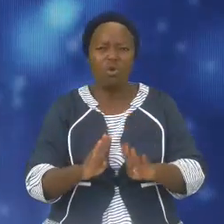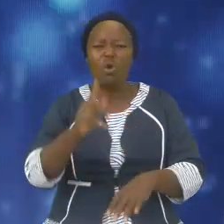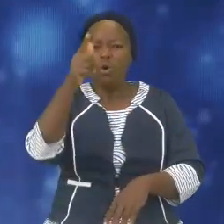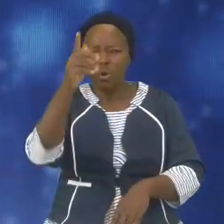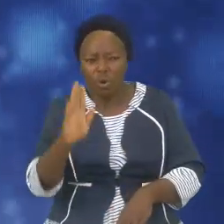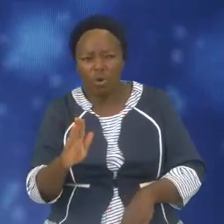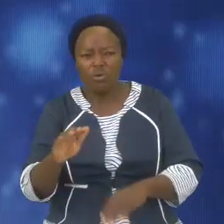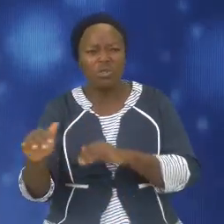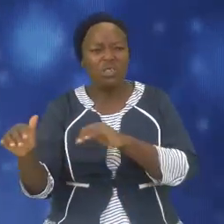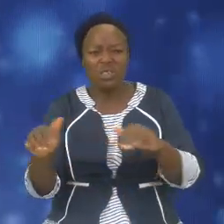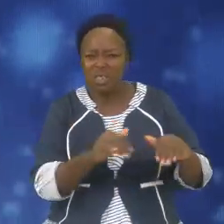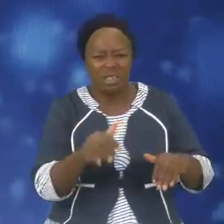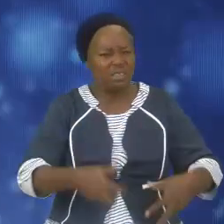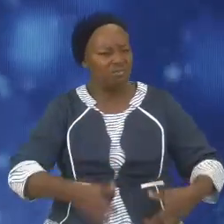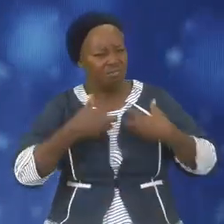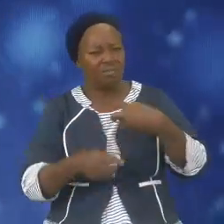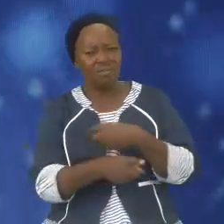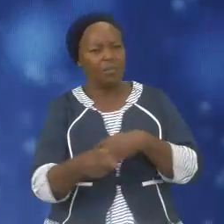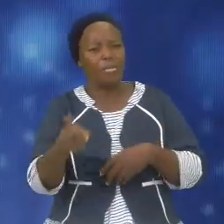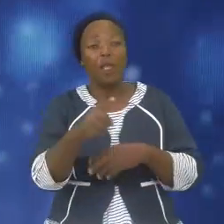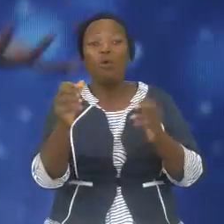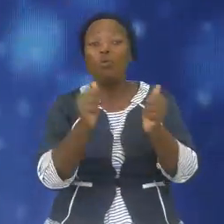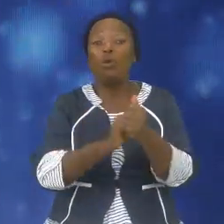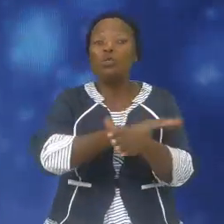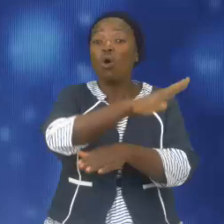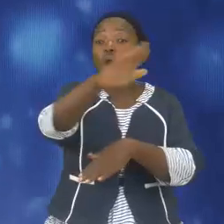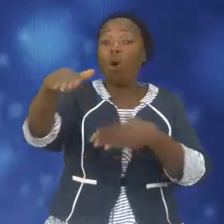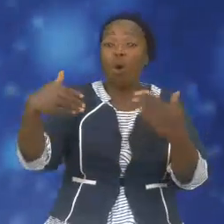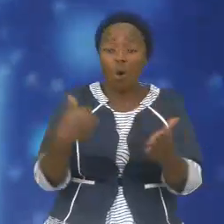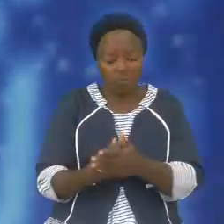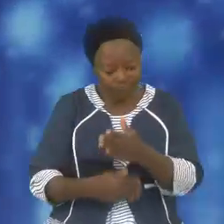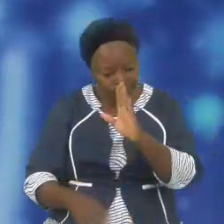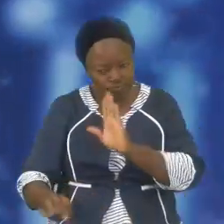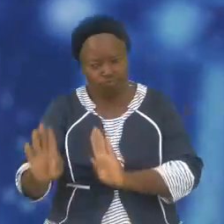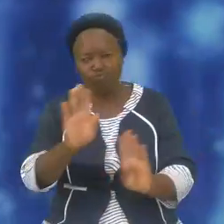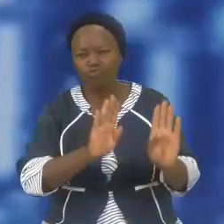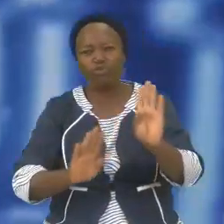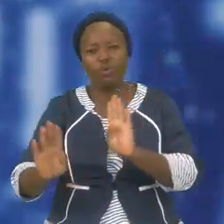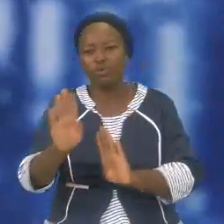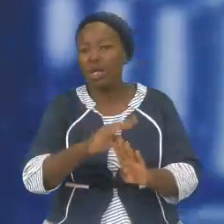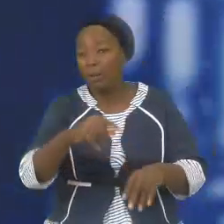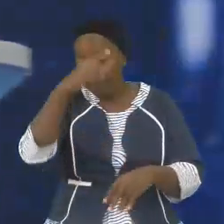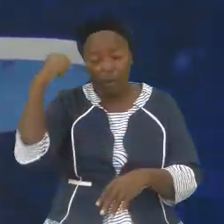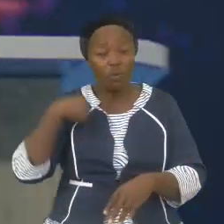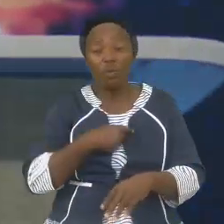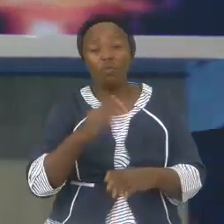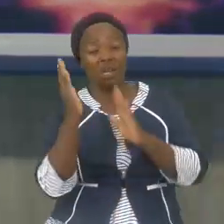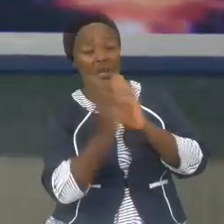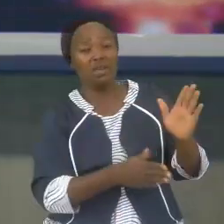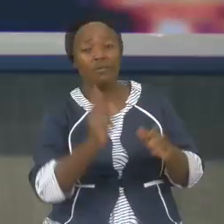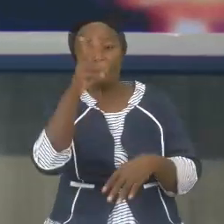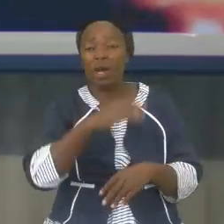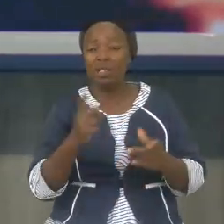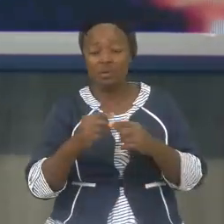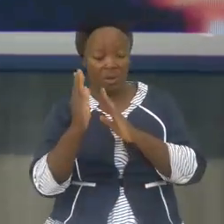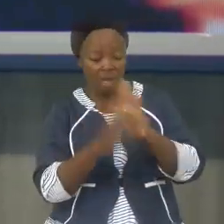vex them with all adversity. Because we forsook God and forsook the law of